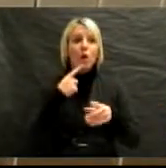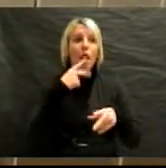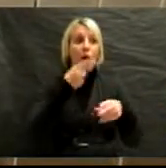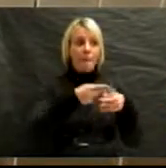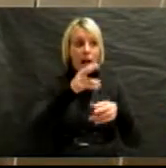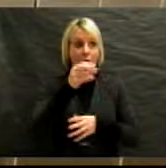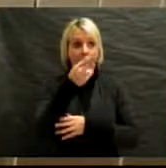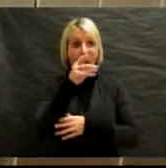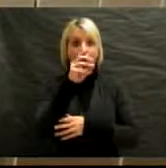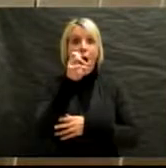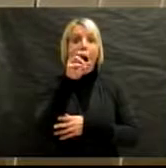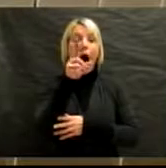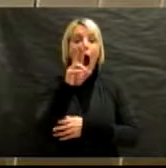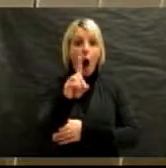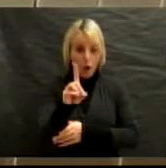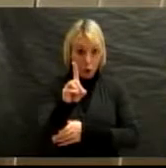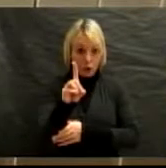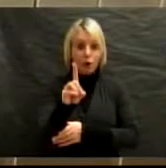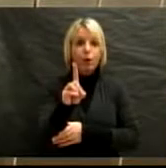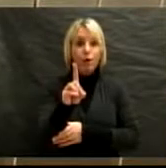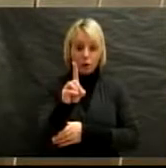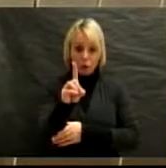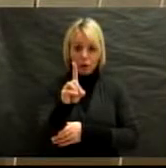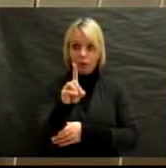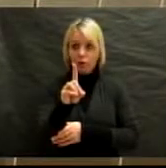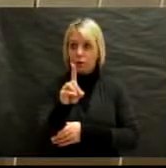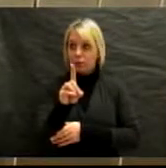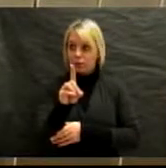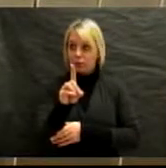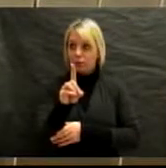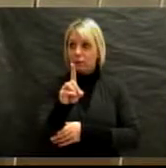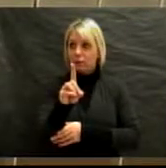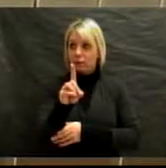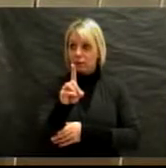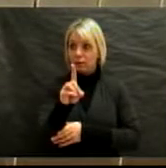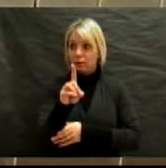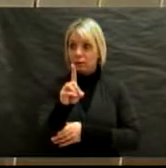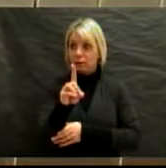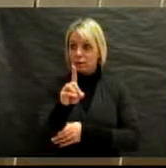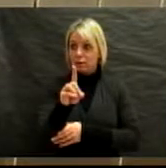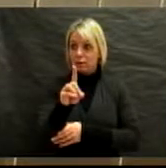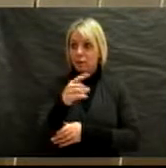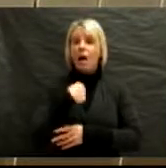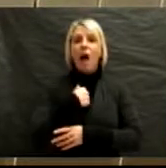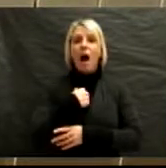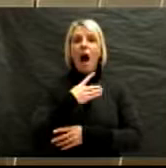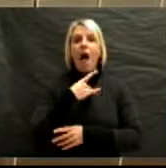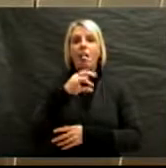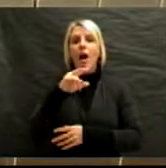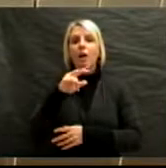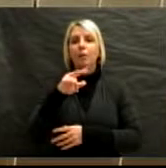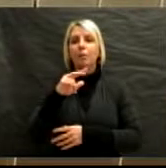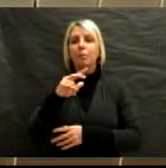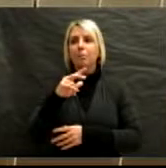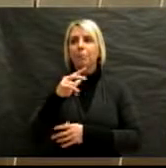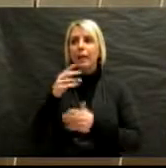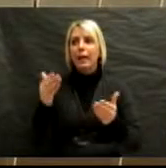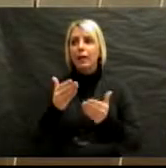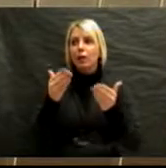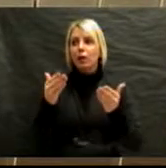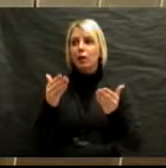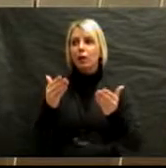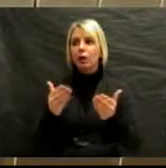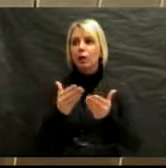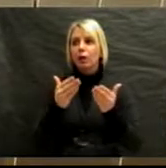You know, I like being clerk. Oh, okay, Well, you're assuming you'll be elected clerk. Well, if Yeah, I'm not, yeah. I'll go without, but